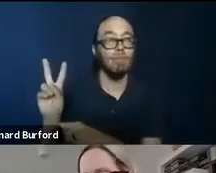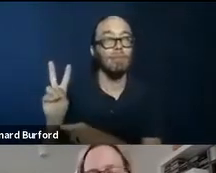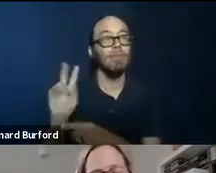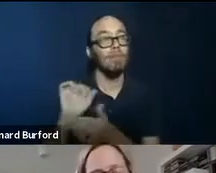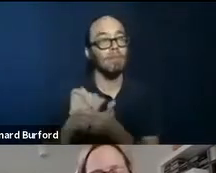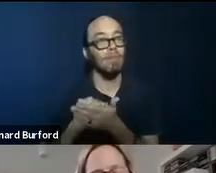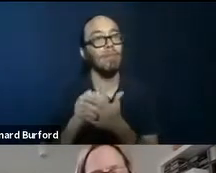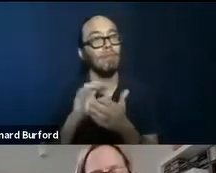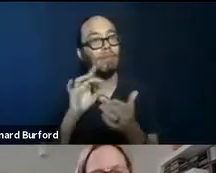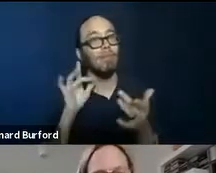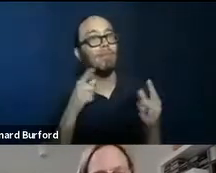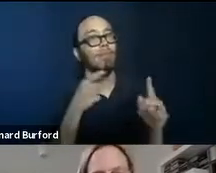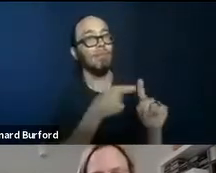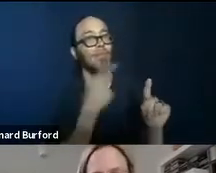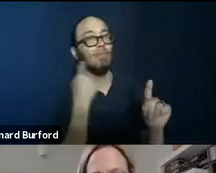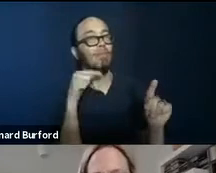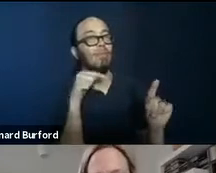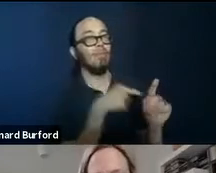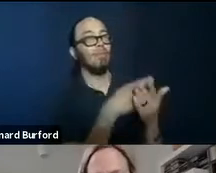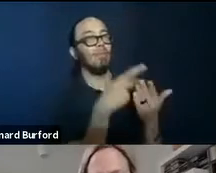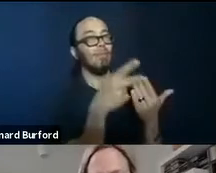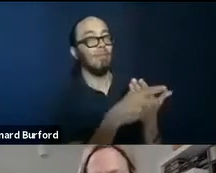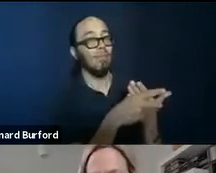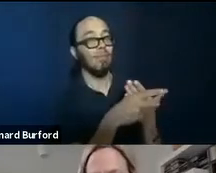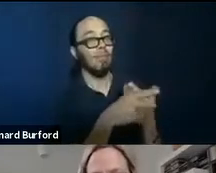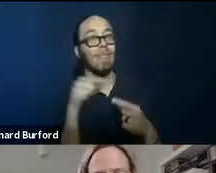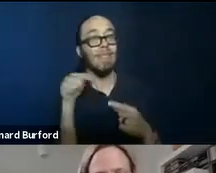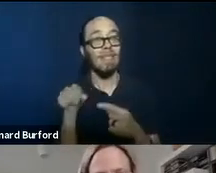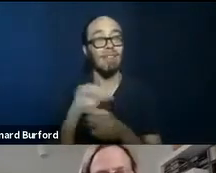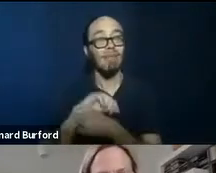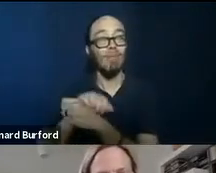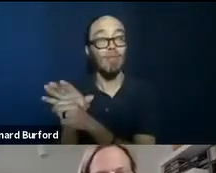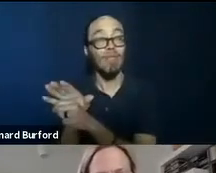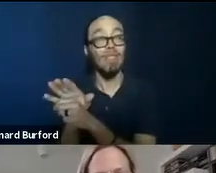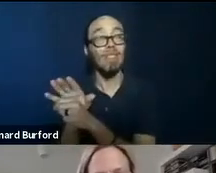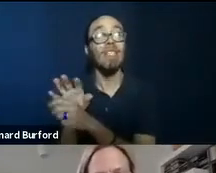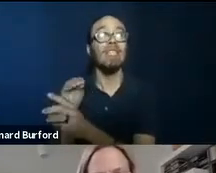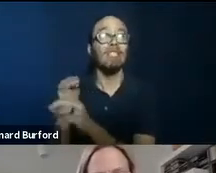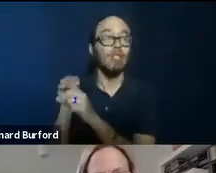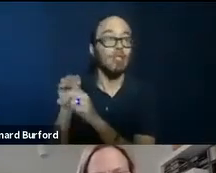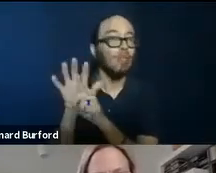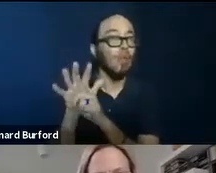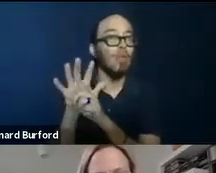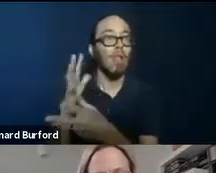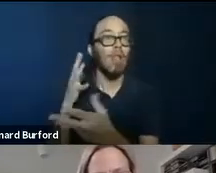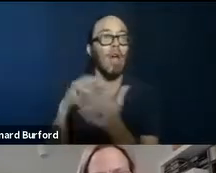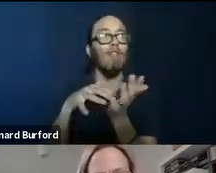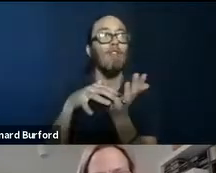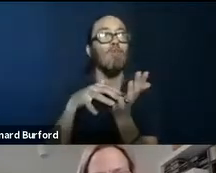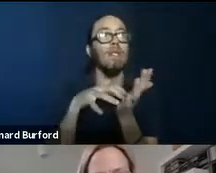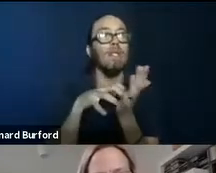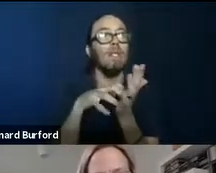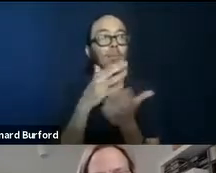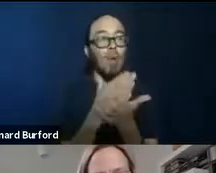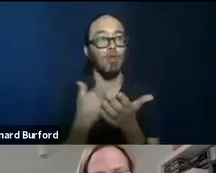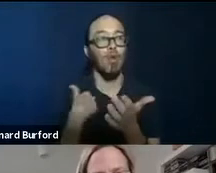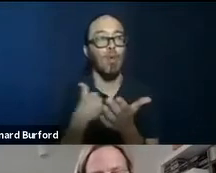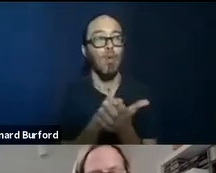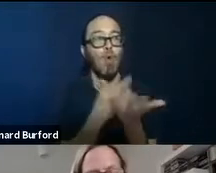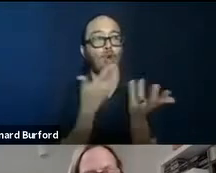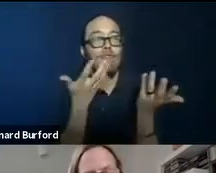The truth is, the COVID-19 crisis is exposing a lot of the weaknesses that were already